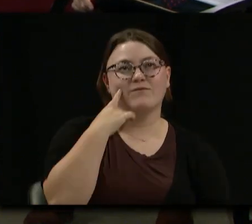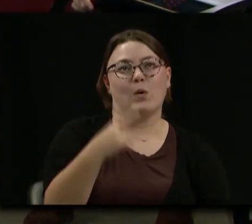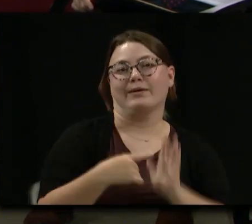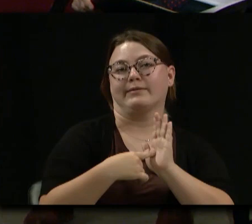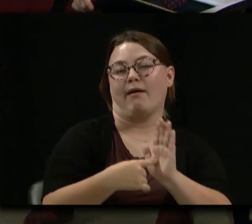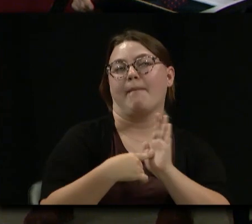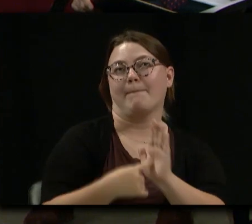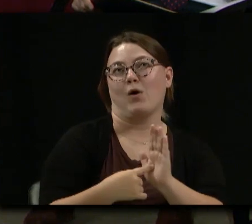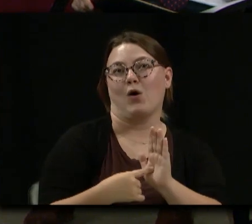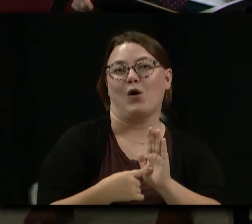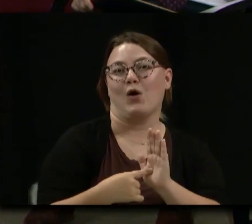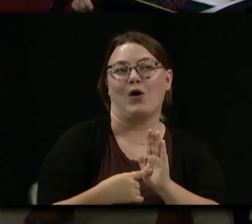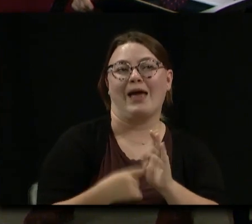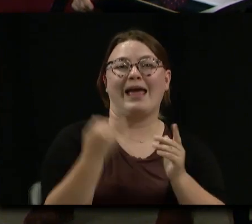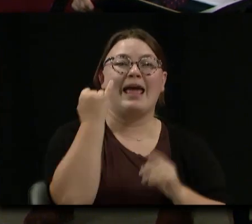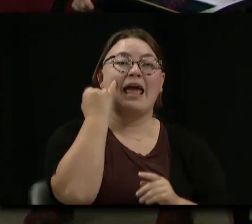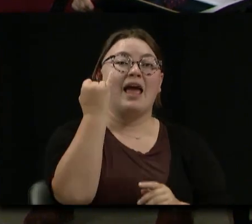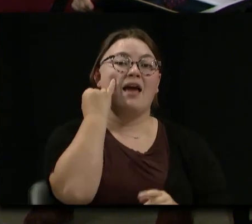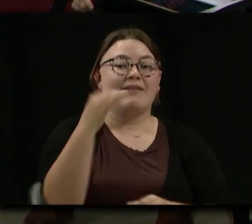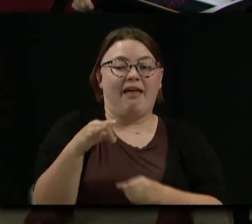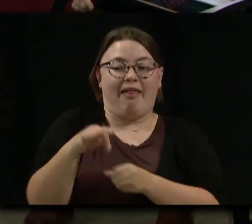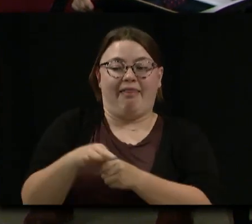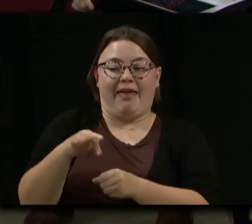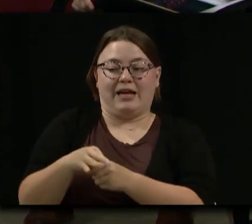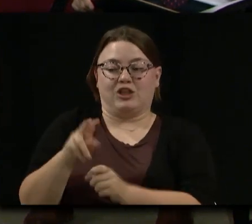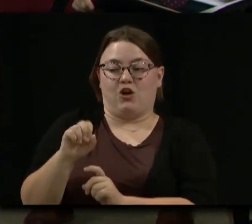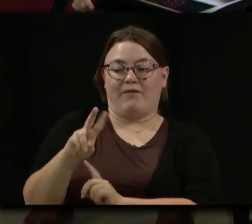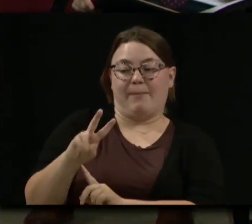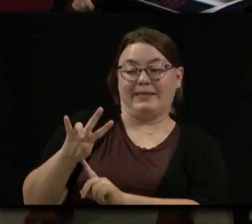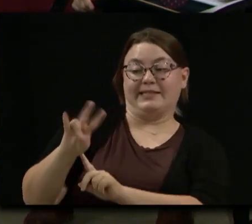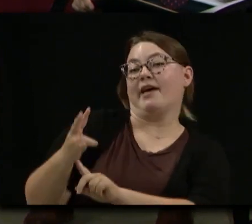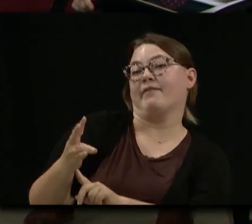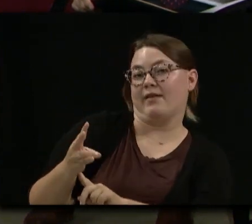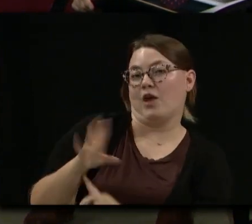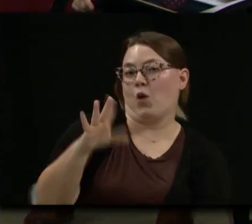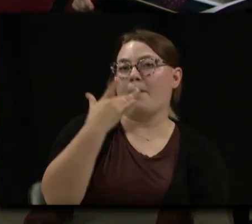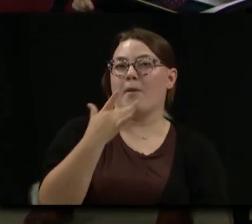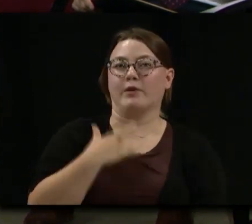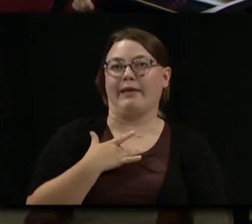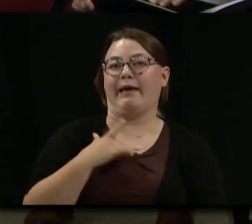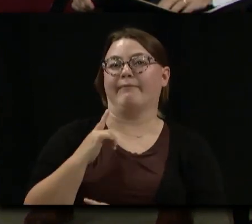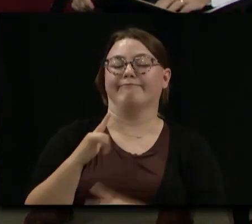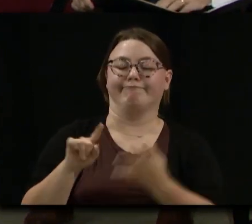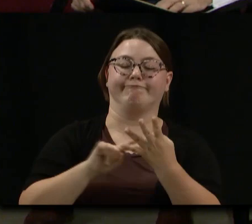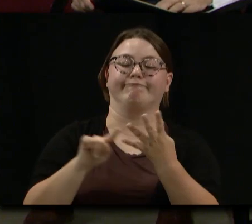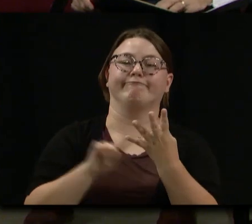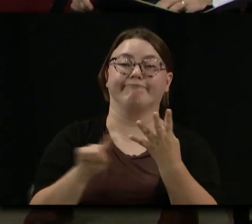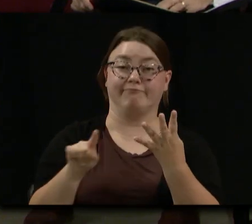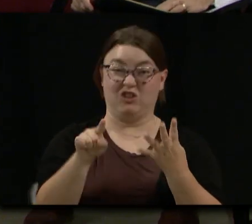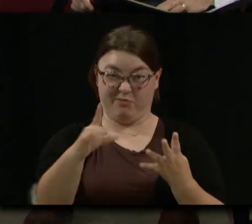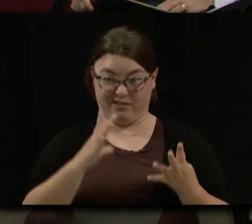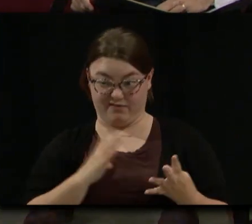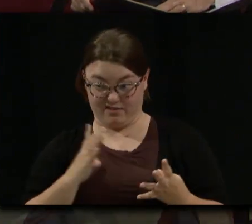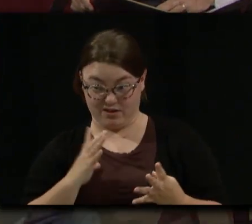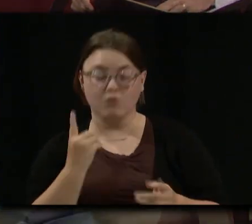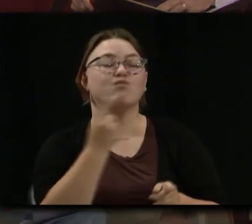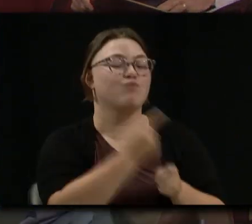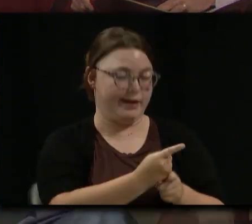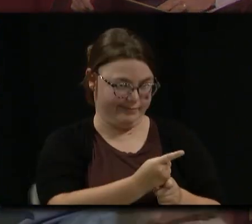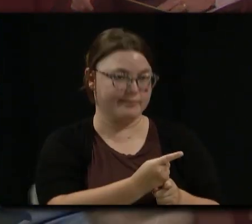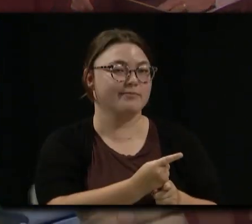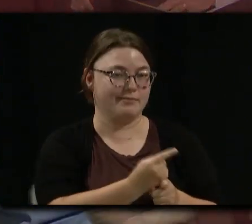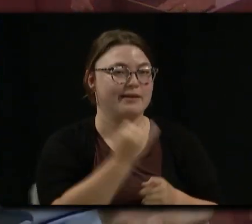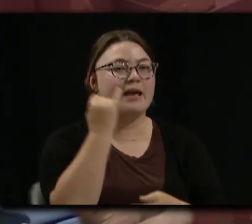election is early in the month and your birthday is later, you would be okay. Right, especially, if you have a November early,